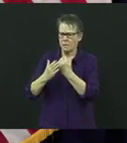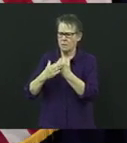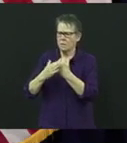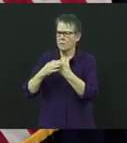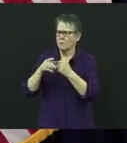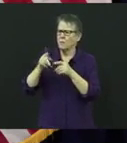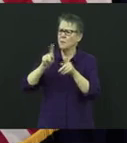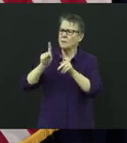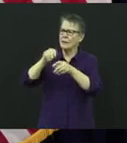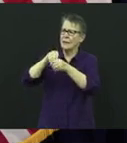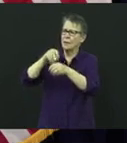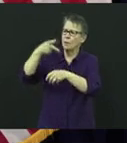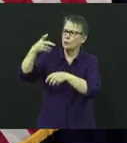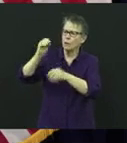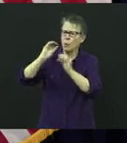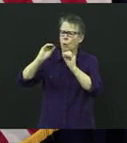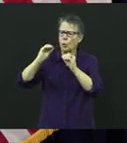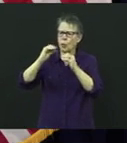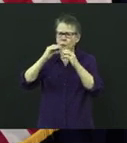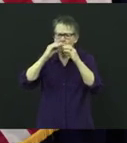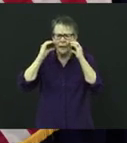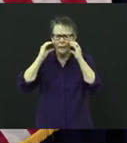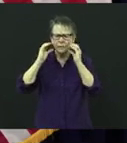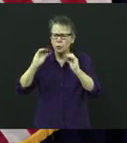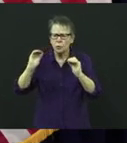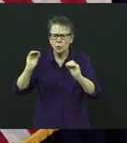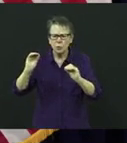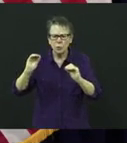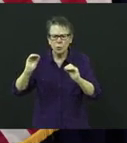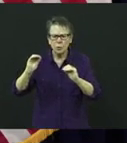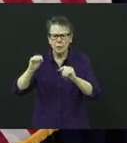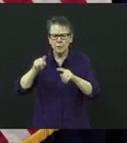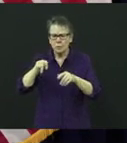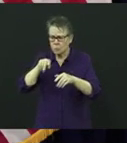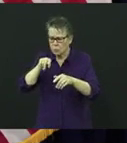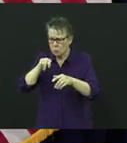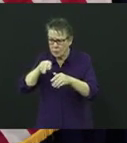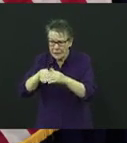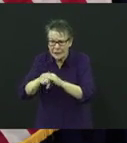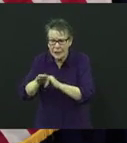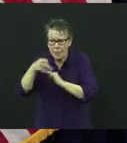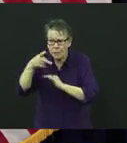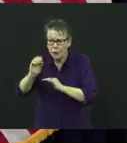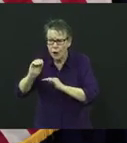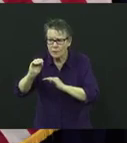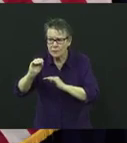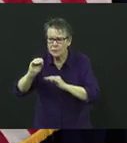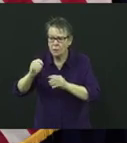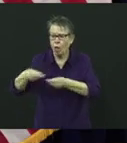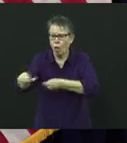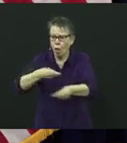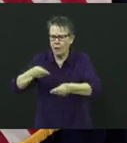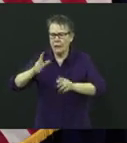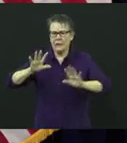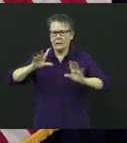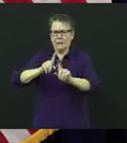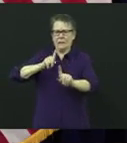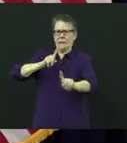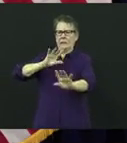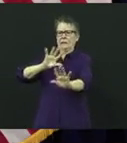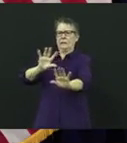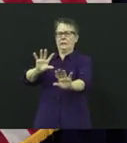don't know where they've been, if they have anything. And then, like I said, liquor stores being considered essential businesses to keep open.